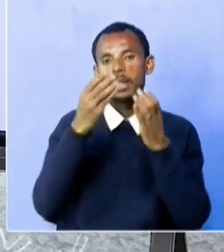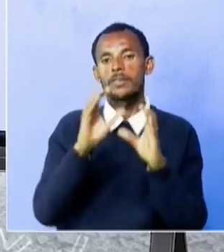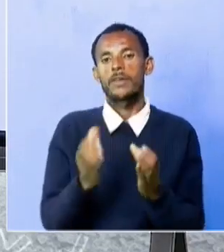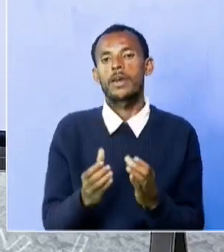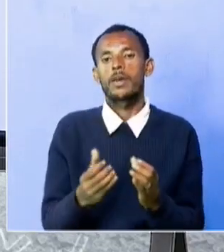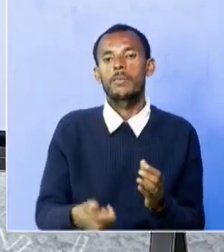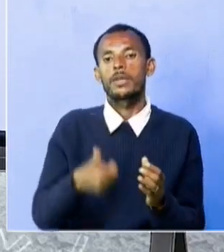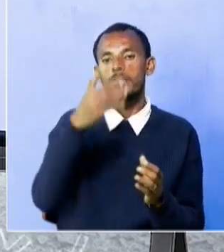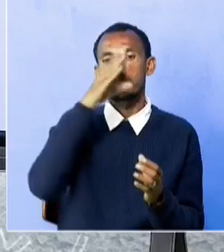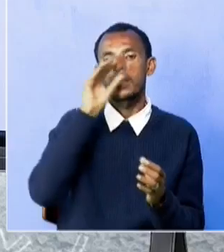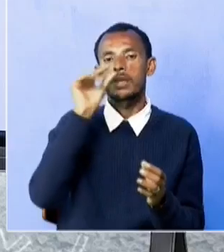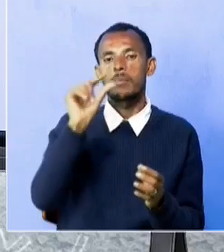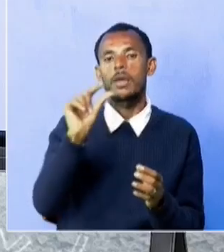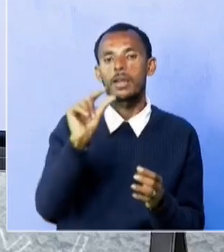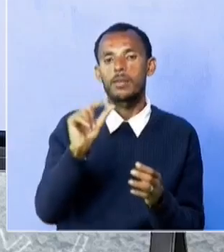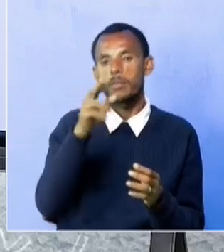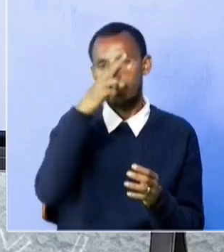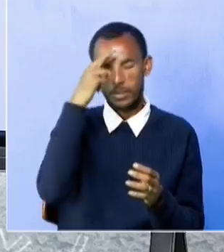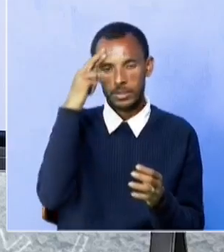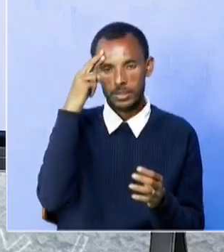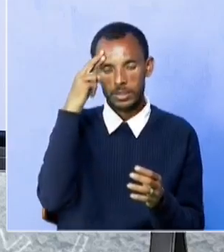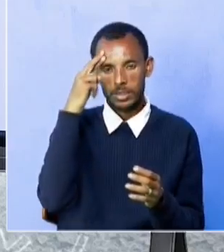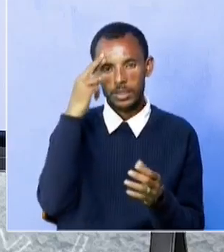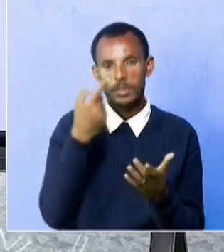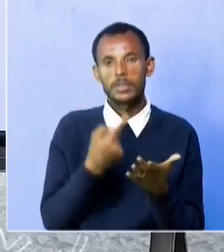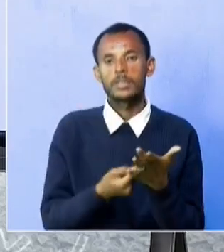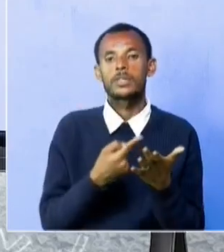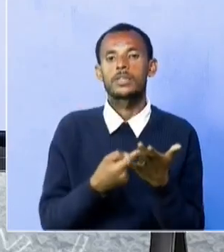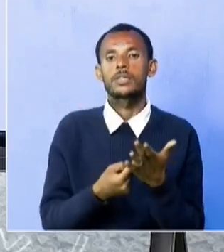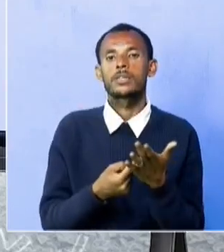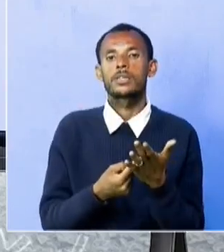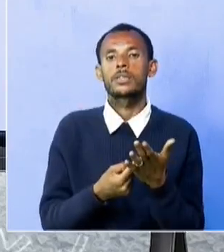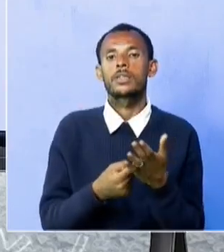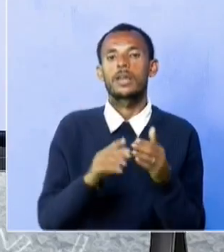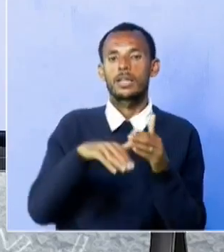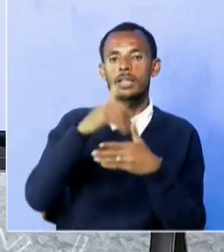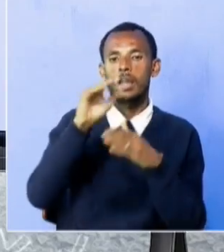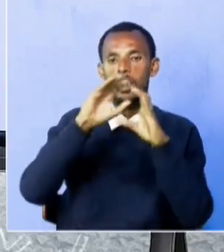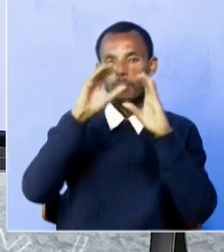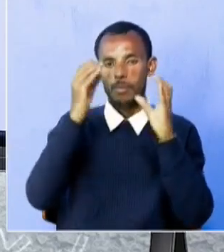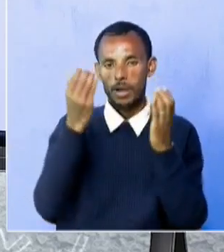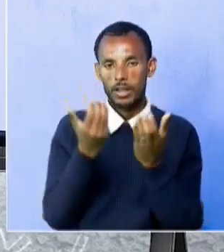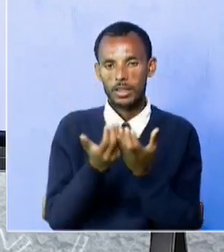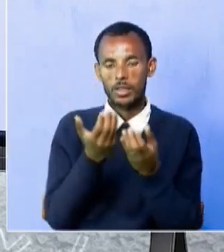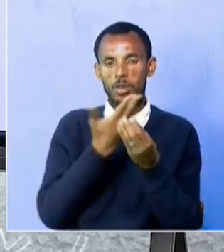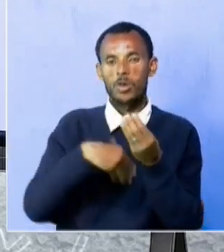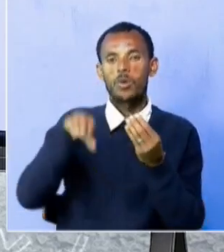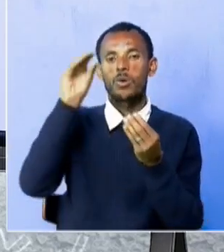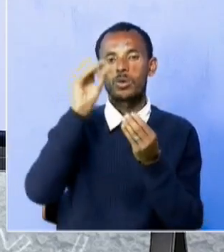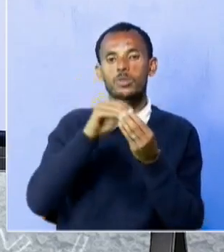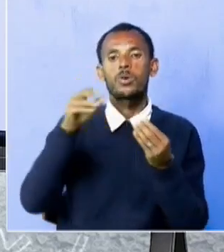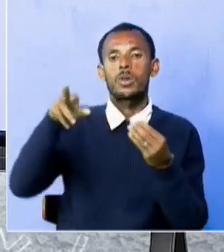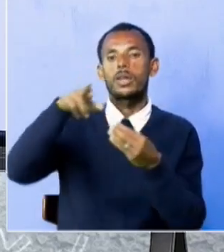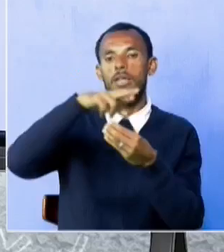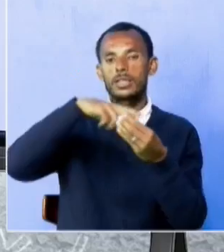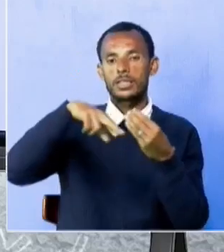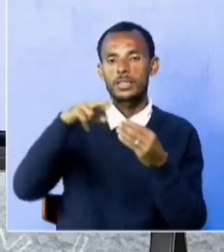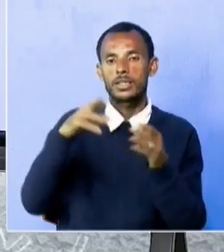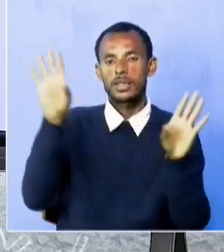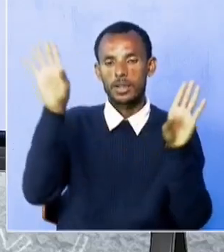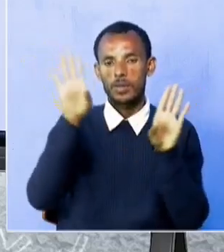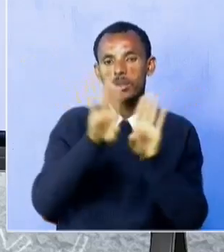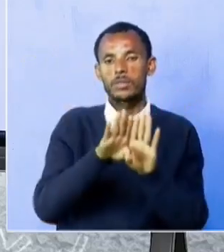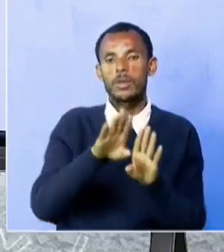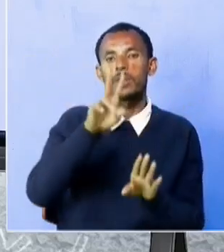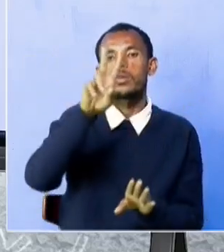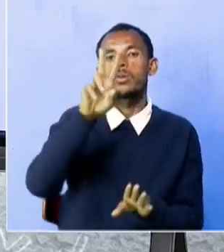major and minor, because this external part is also a region enclosed by